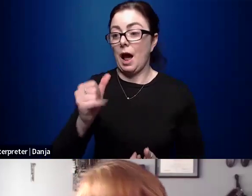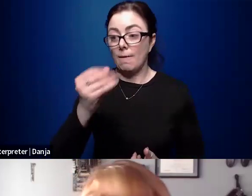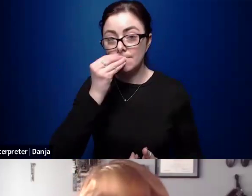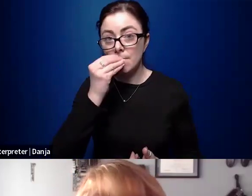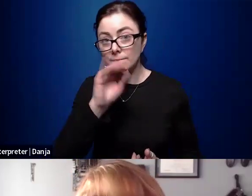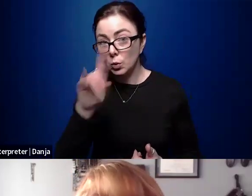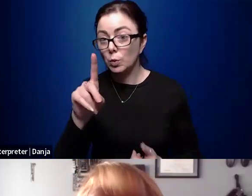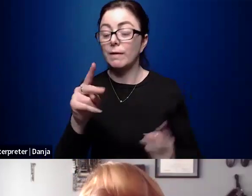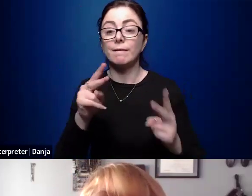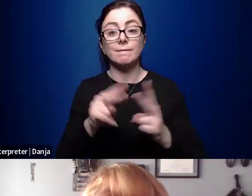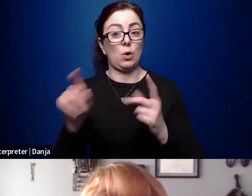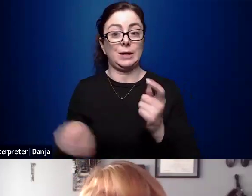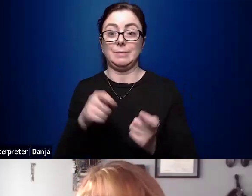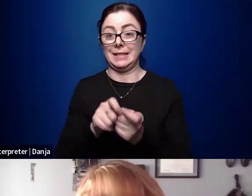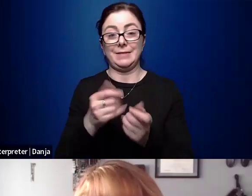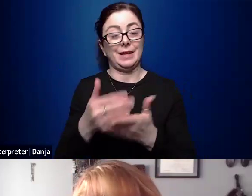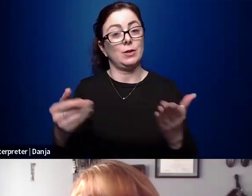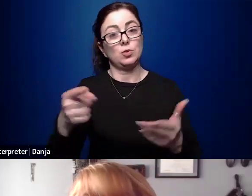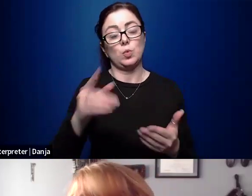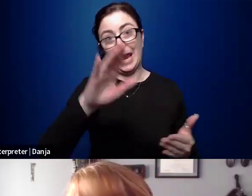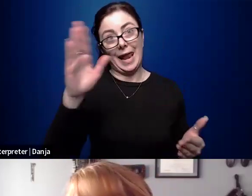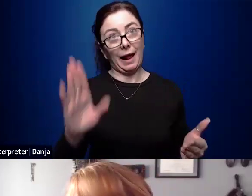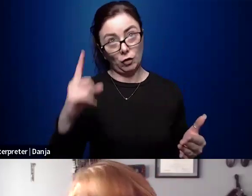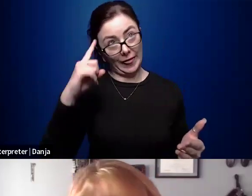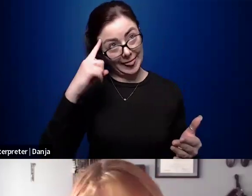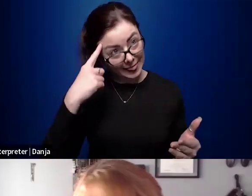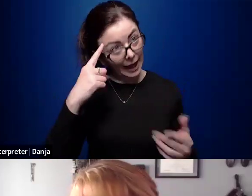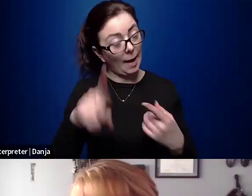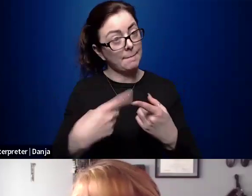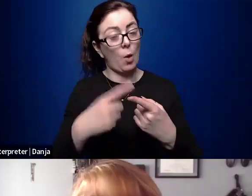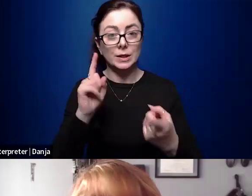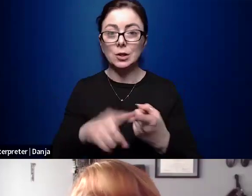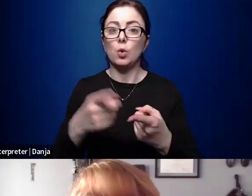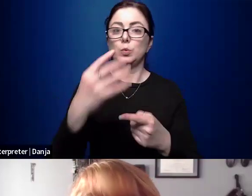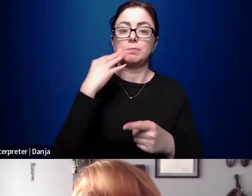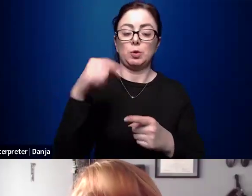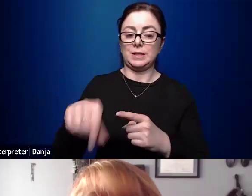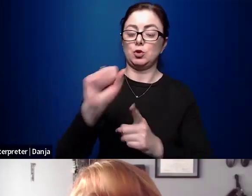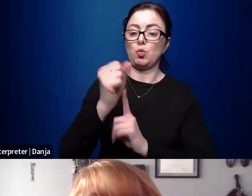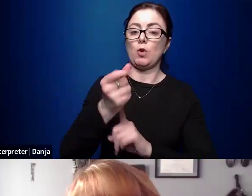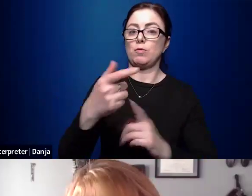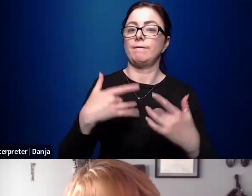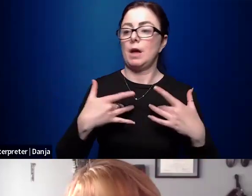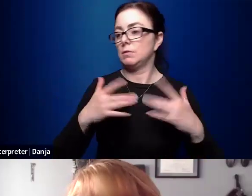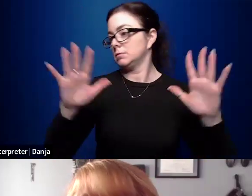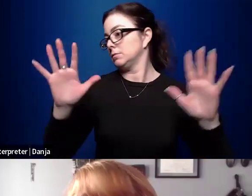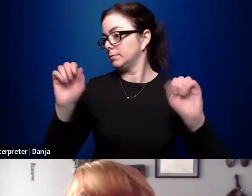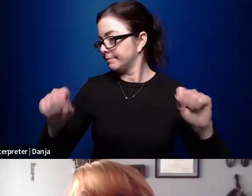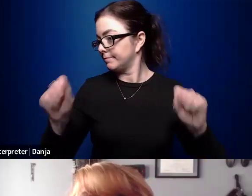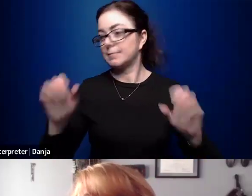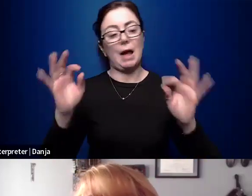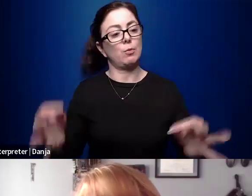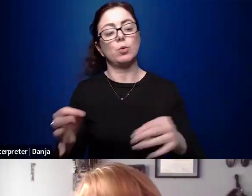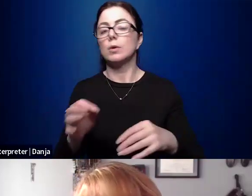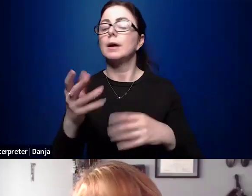specific things that you don't consider until you have lived this life. And then you're like, absolutely, like, no matter how much I love him, no matter